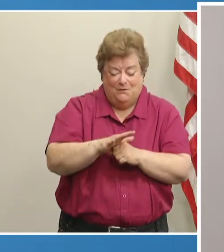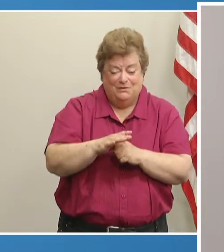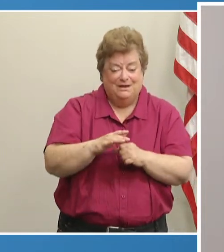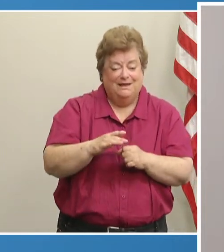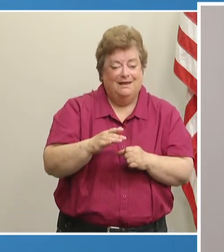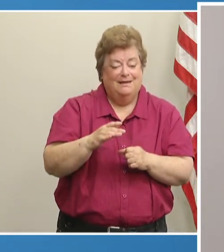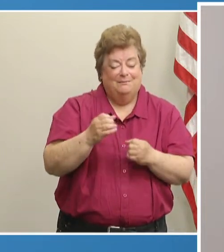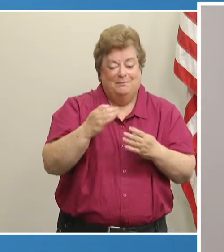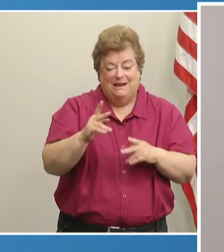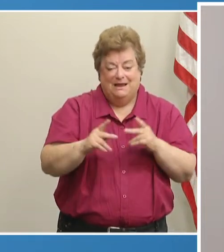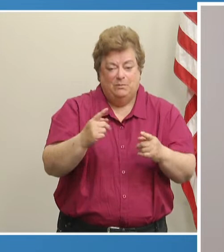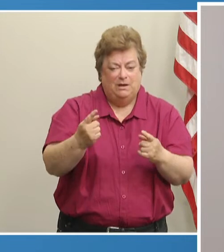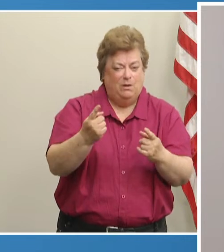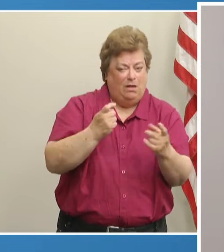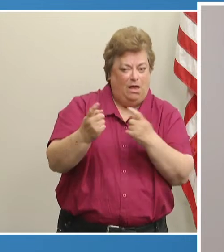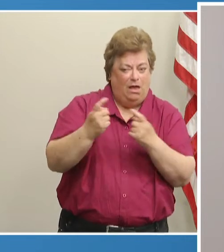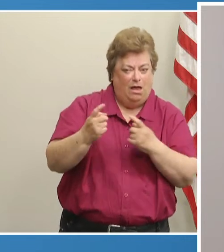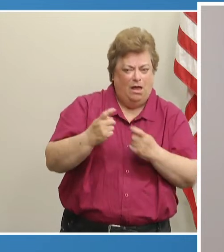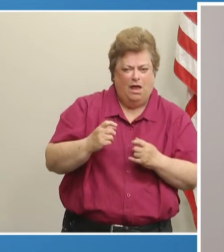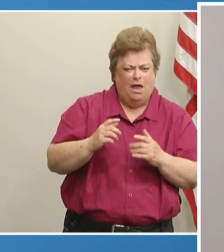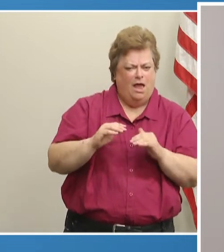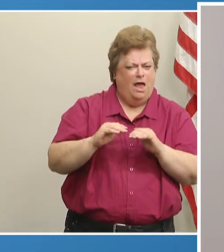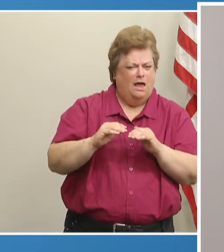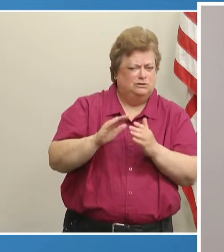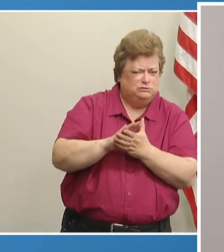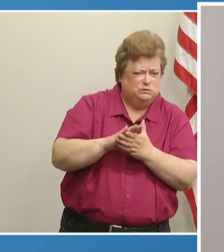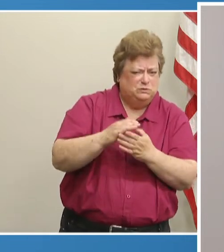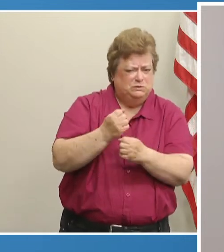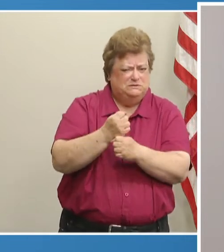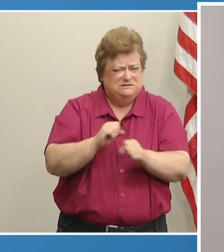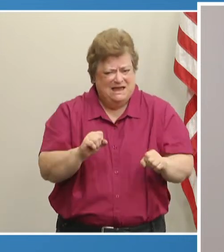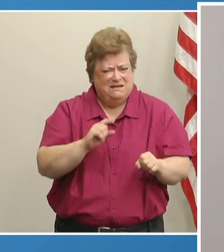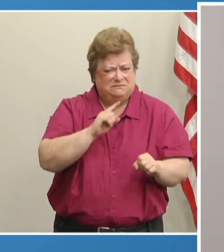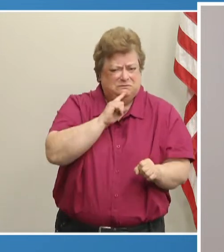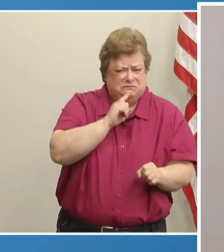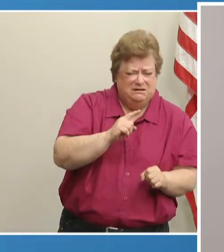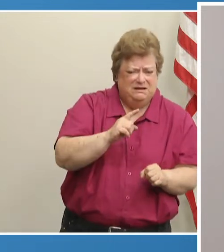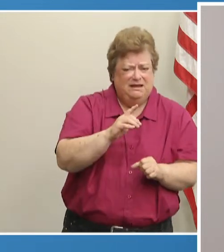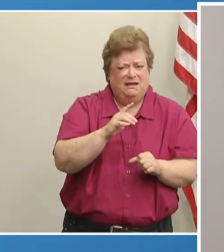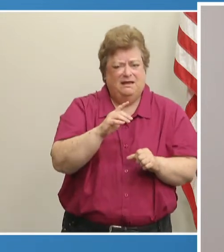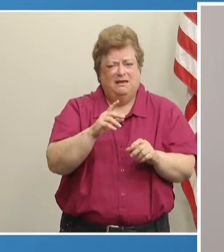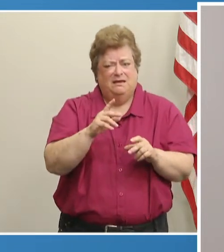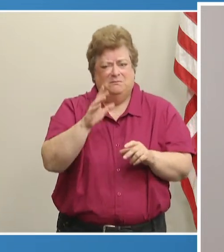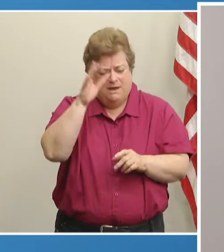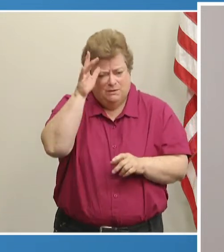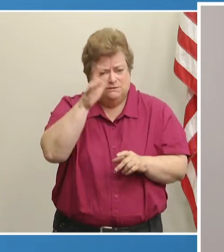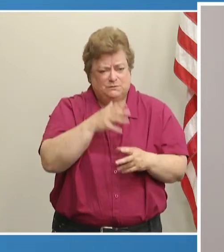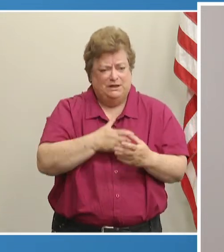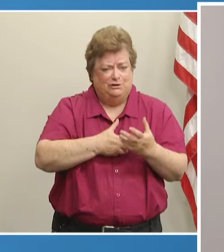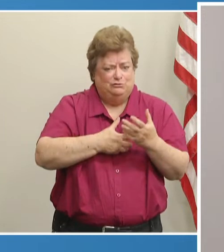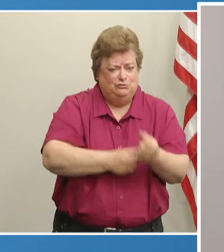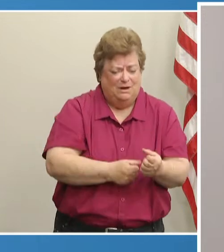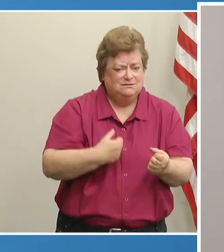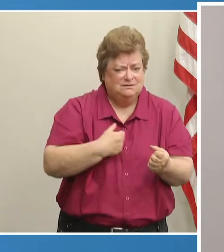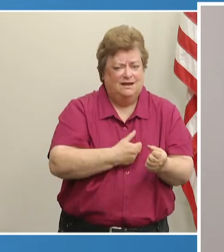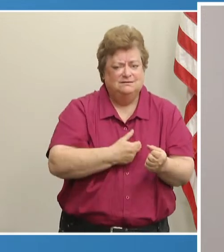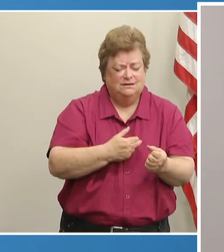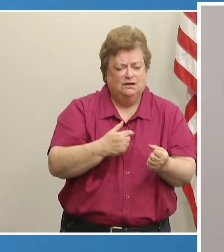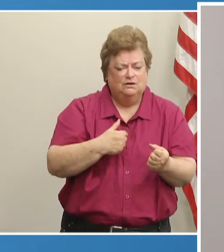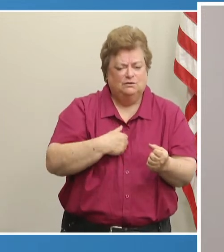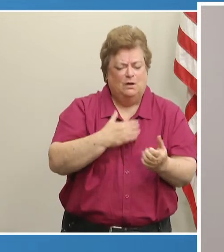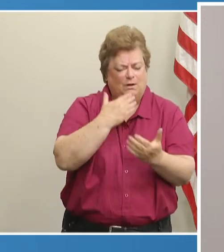caused people to think twice about how safe schools were, I think for the most part our parents trusted us, and I want to thank them